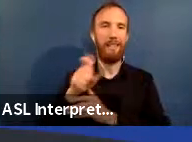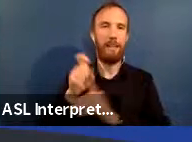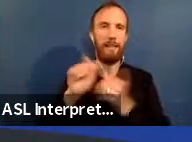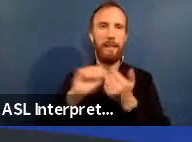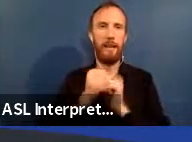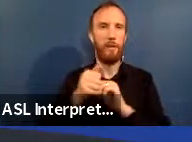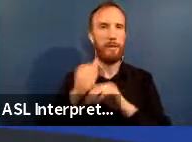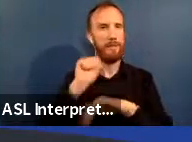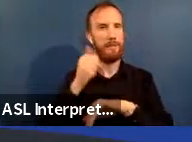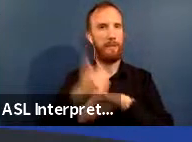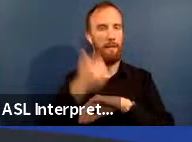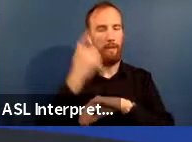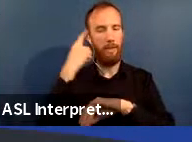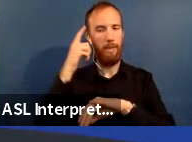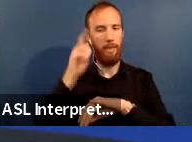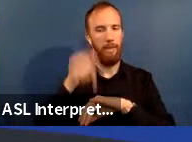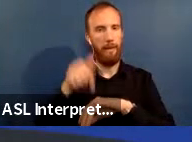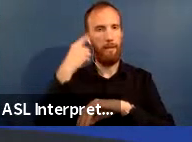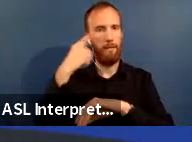prioritization.